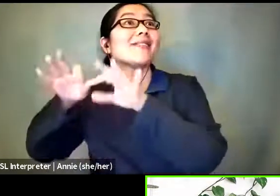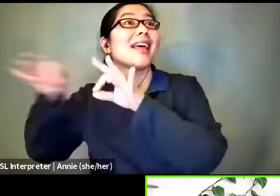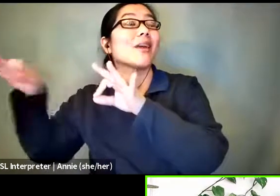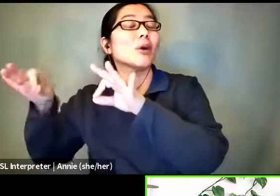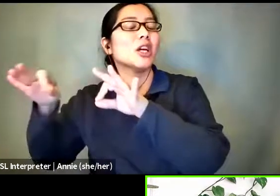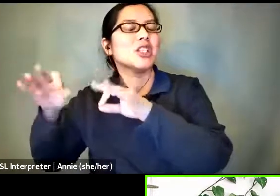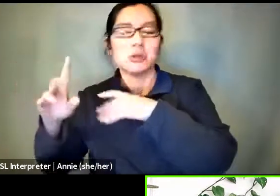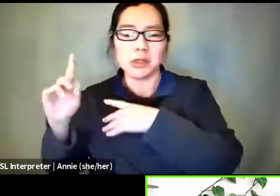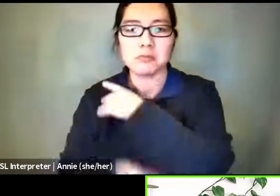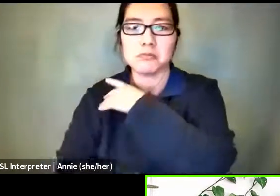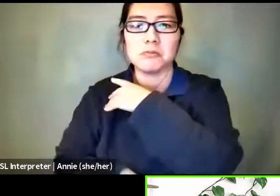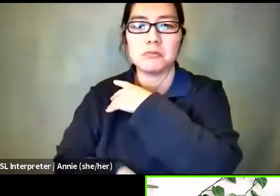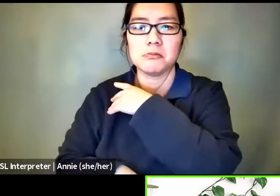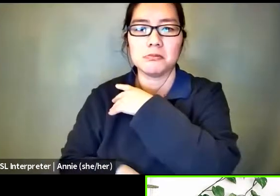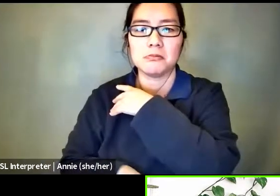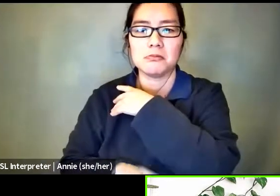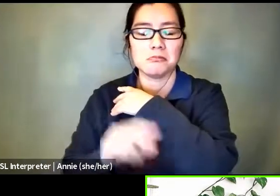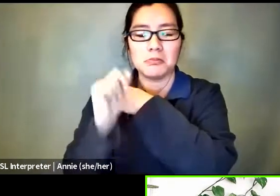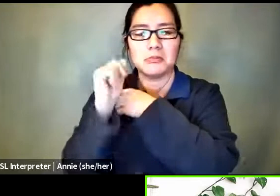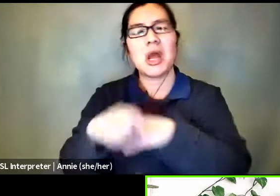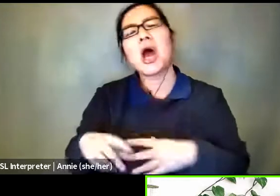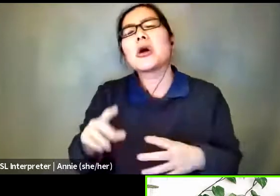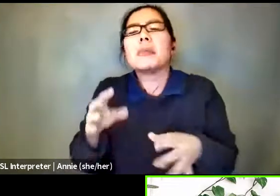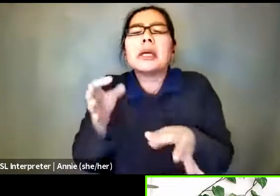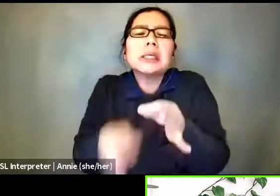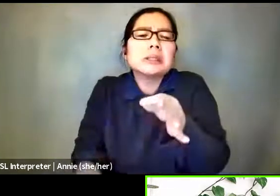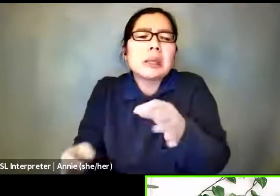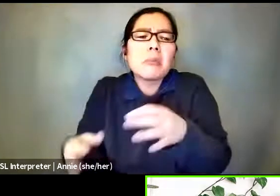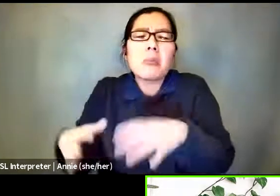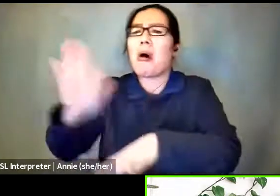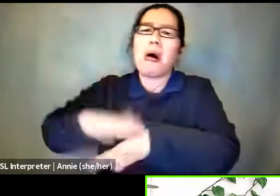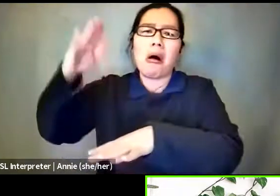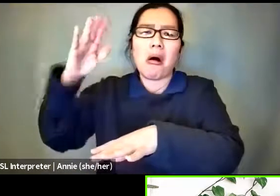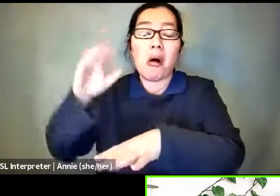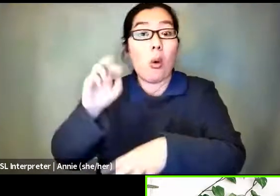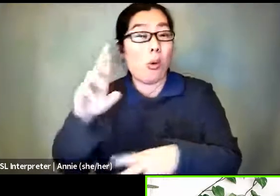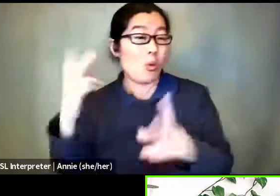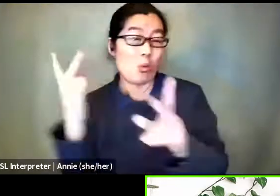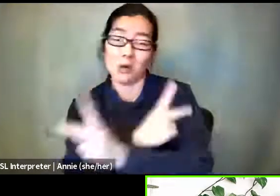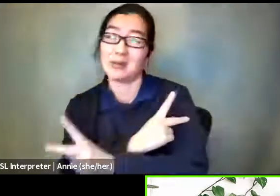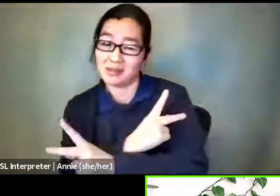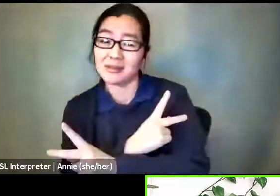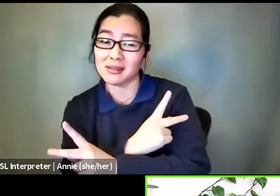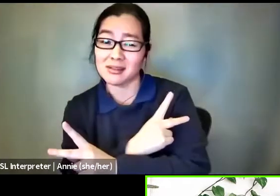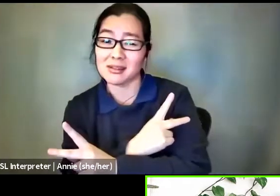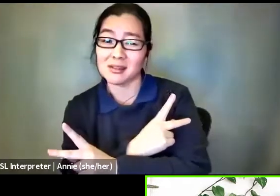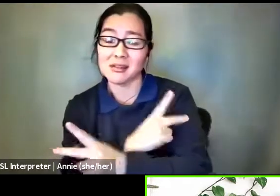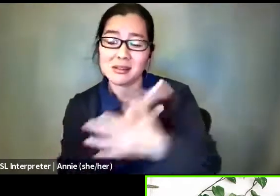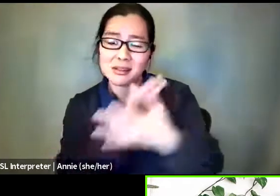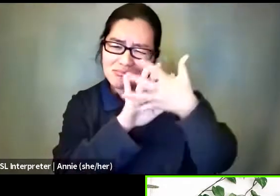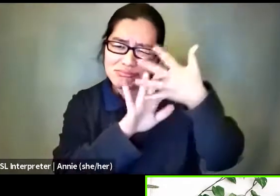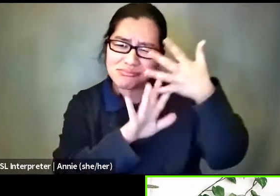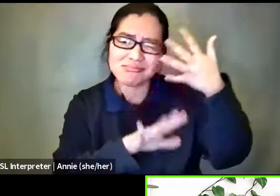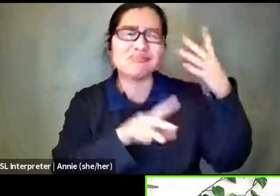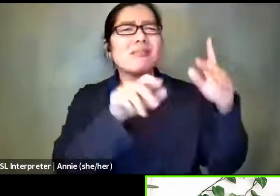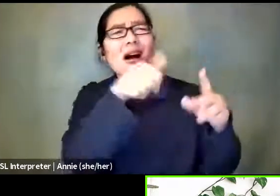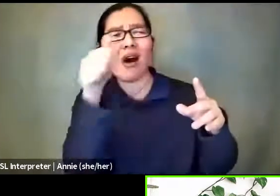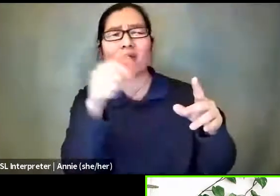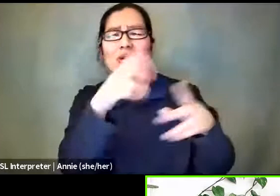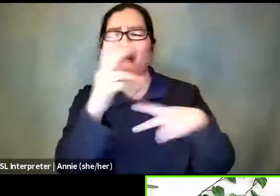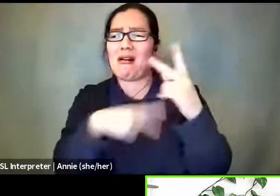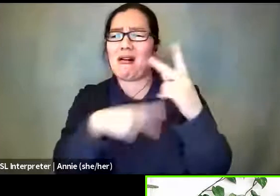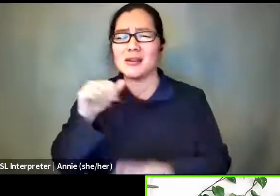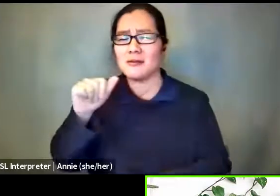meant a slap on the hand, or it could have meant worse. All kinds of other abuses were documented in